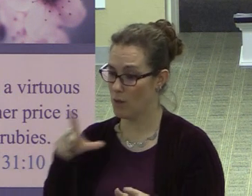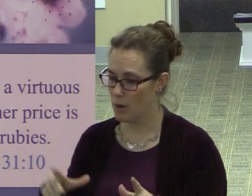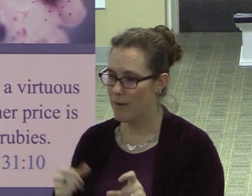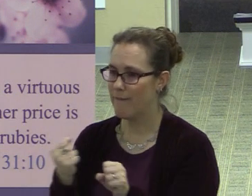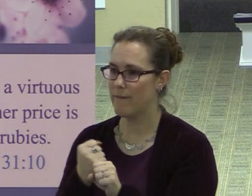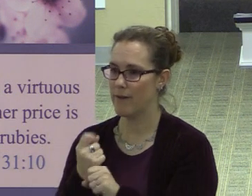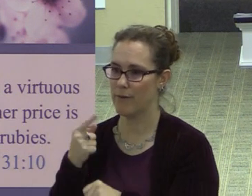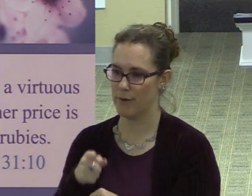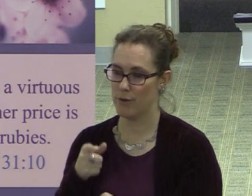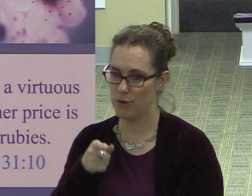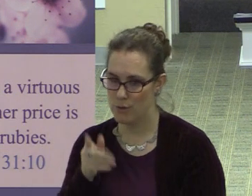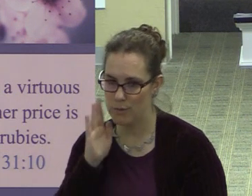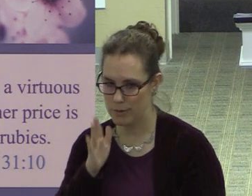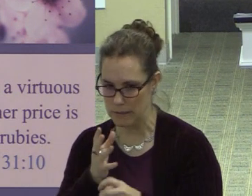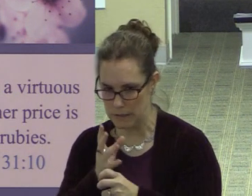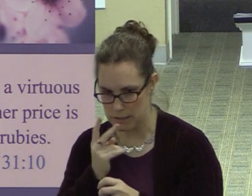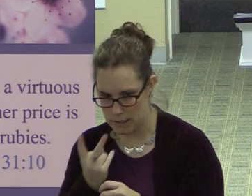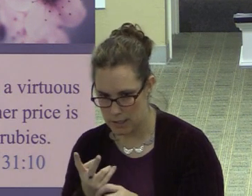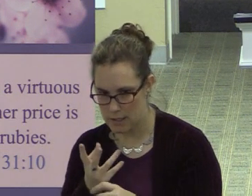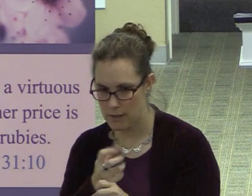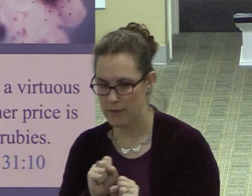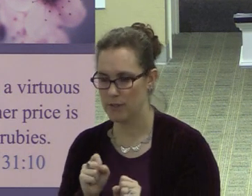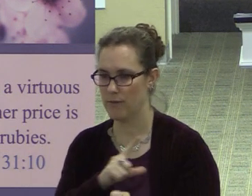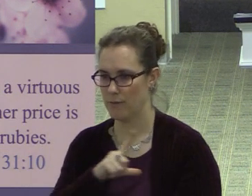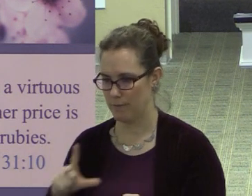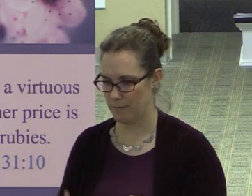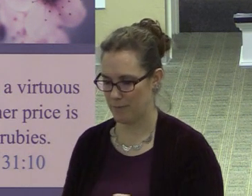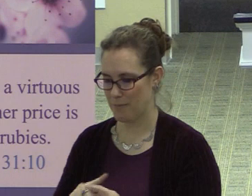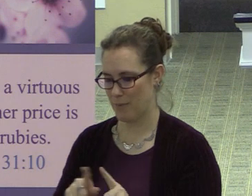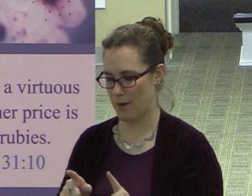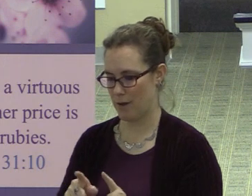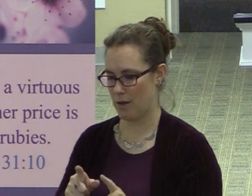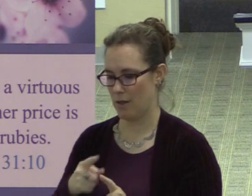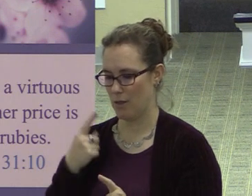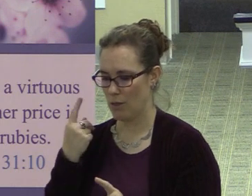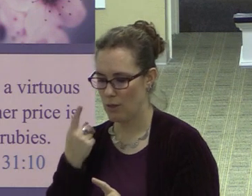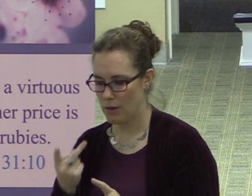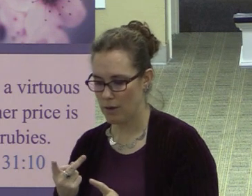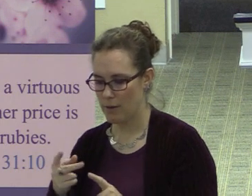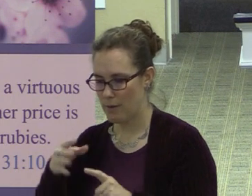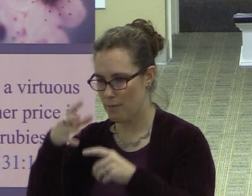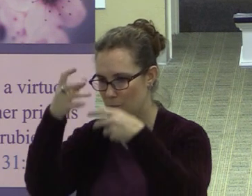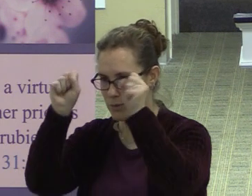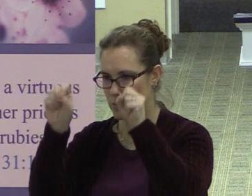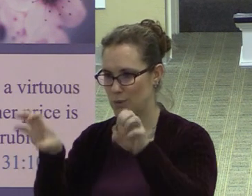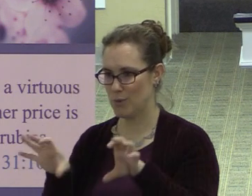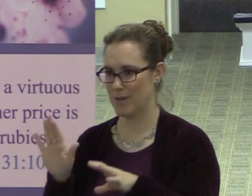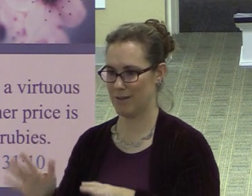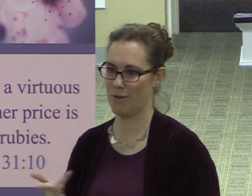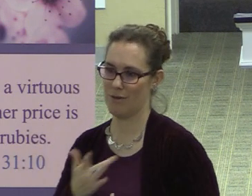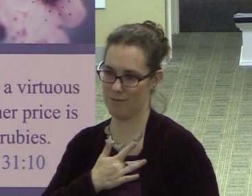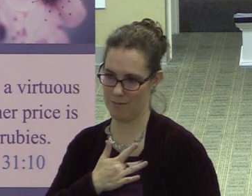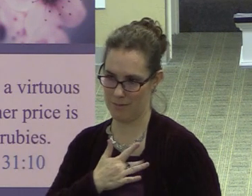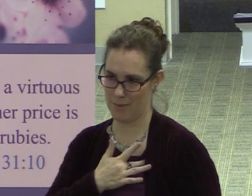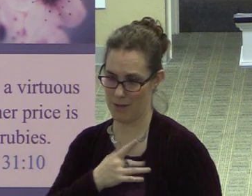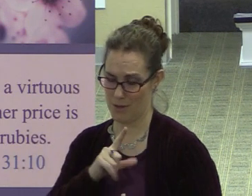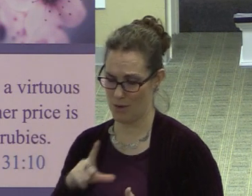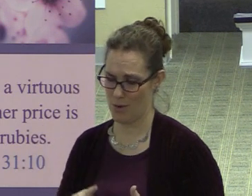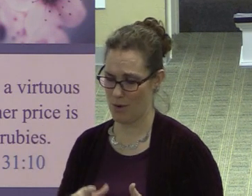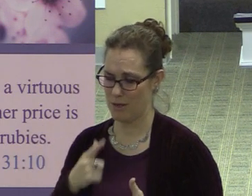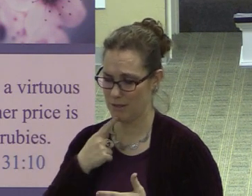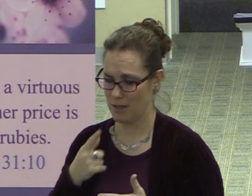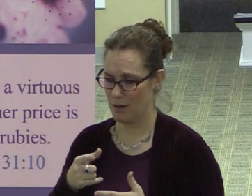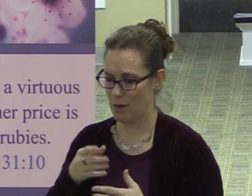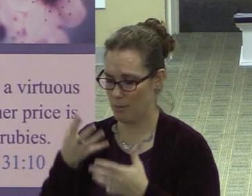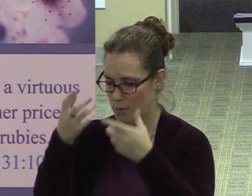the salvation of the Lord. But look what Moses was doing in his heart. The Lord said unto Moses, wherefore